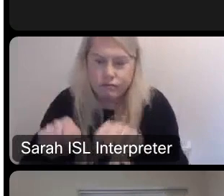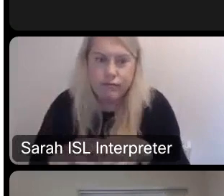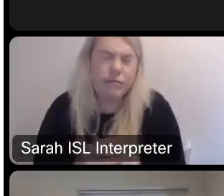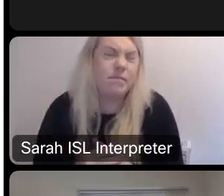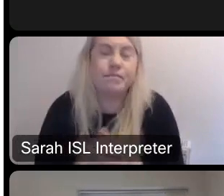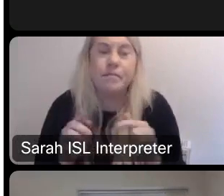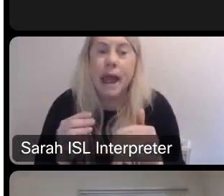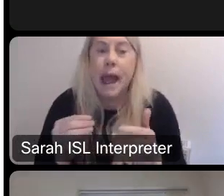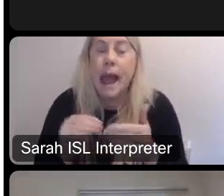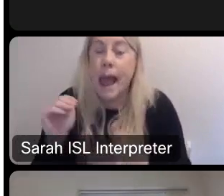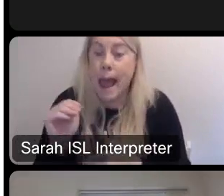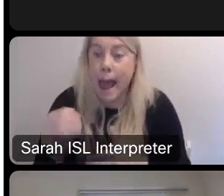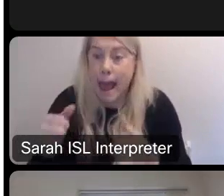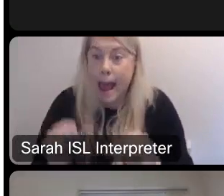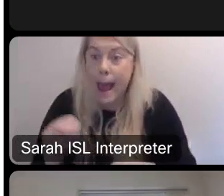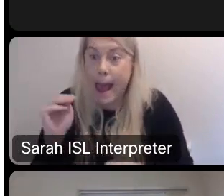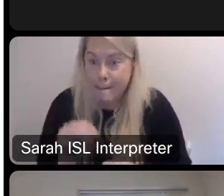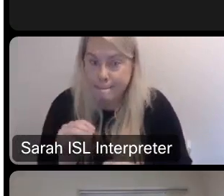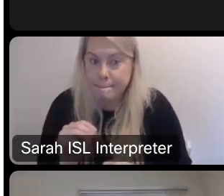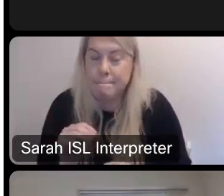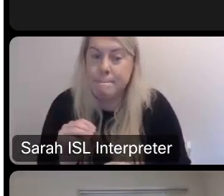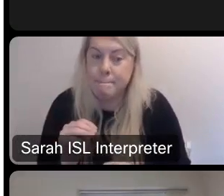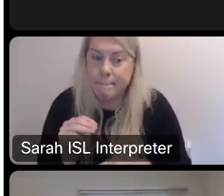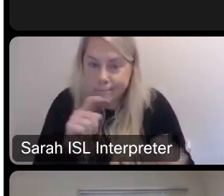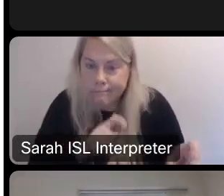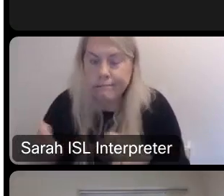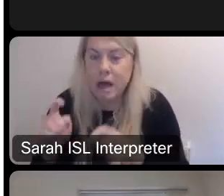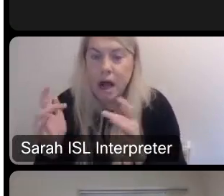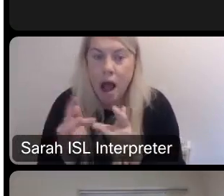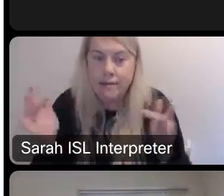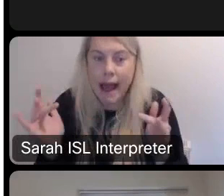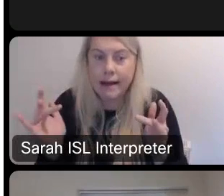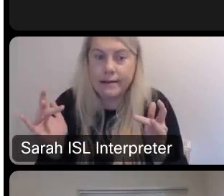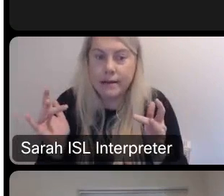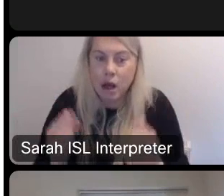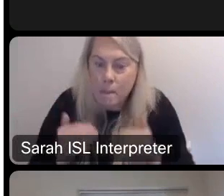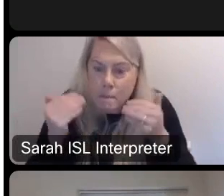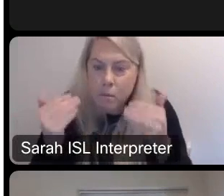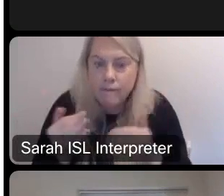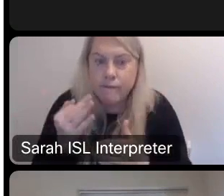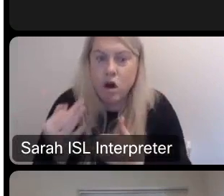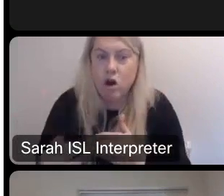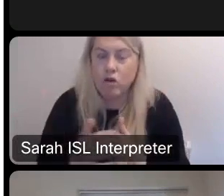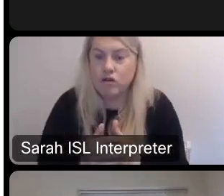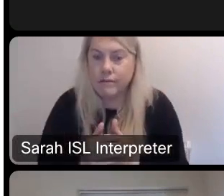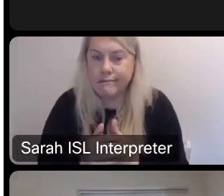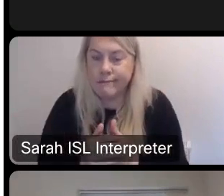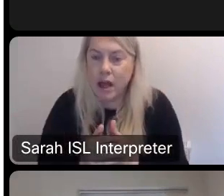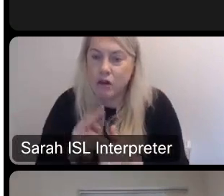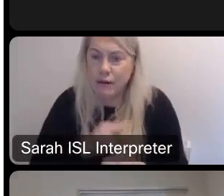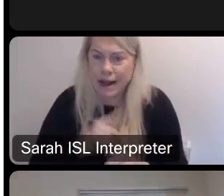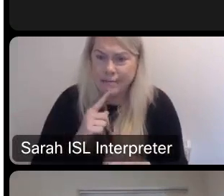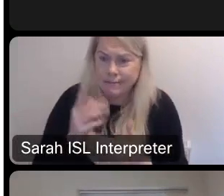very much on the basis of what Lorraine has said, to prevent the risk of someone I suppose going home